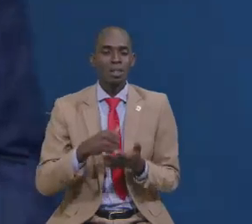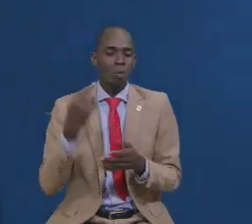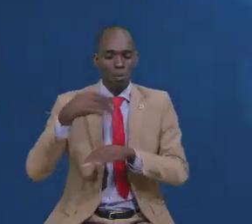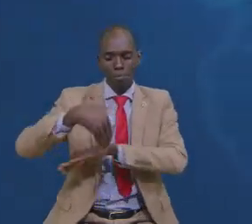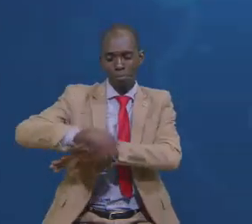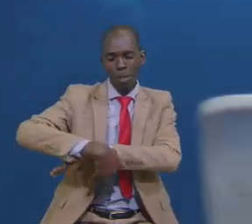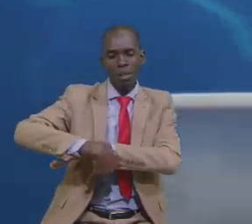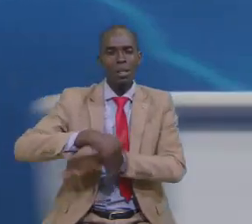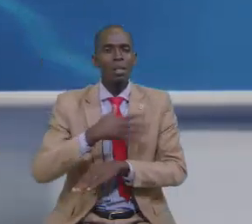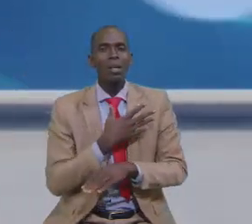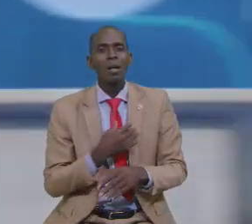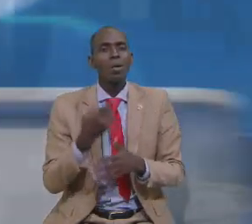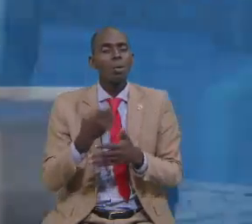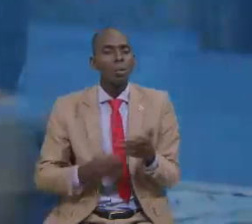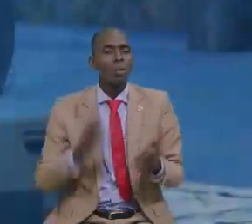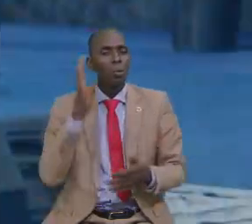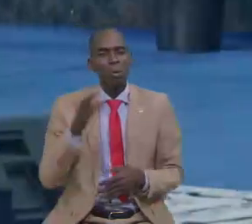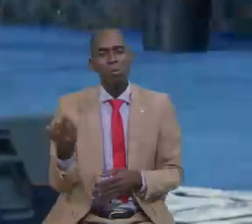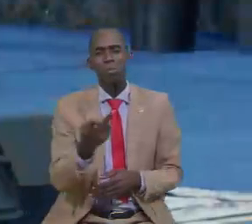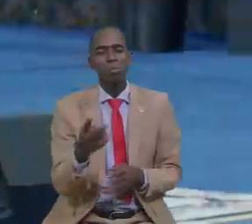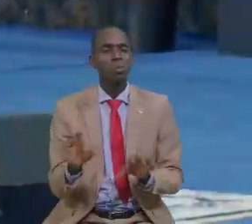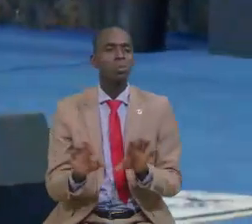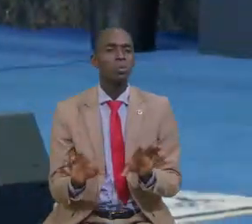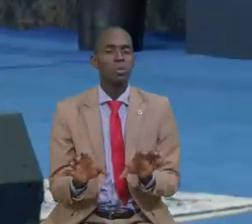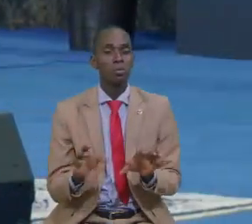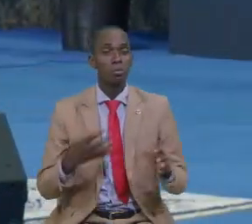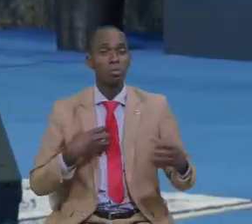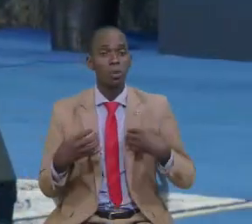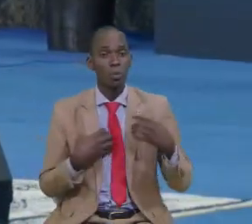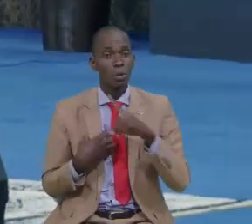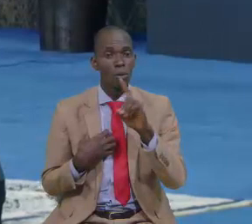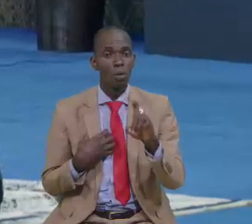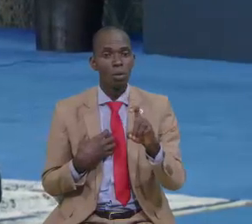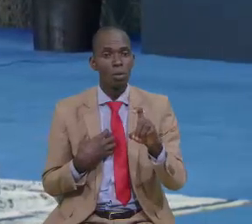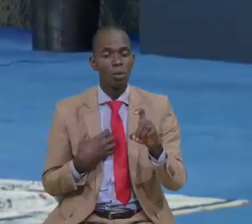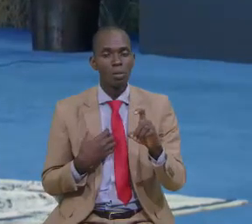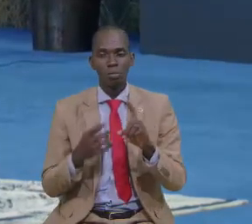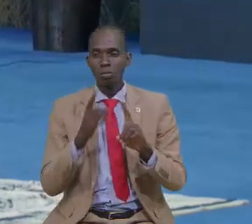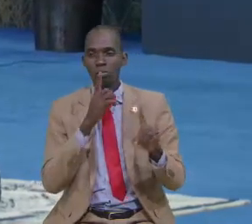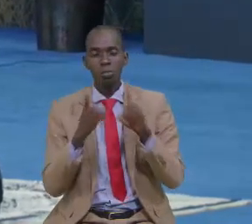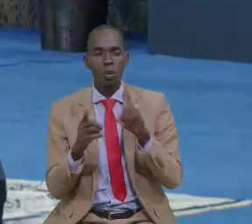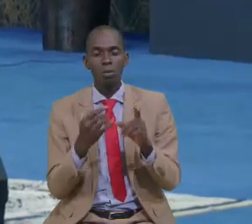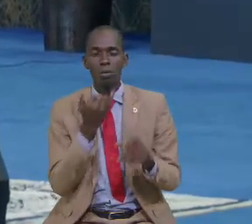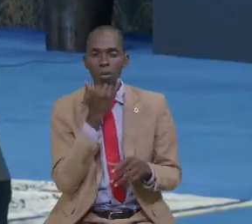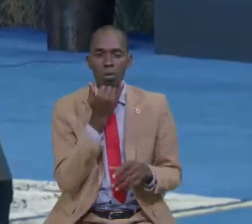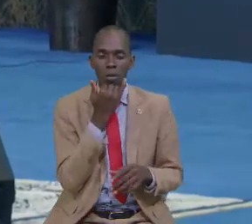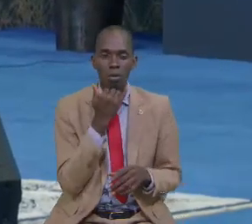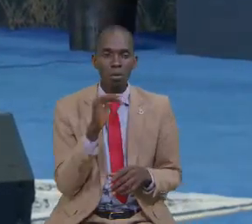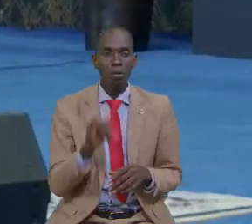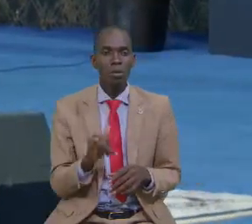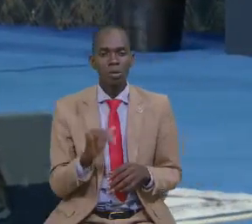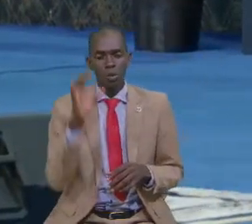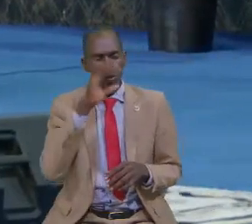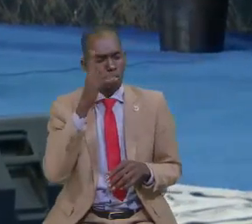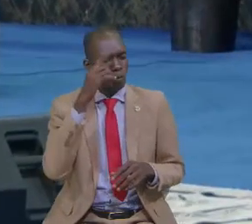what what they going to do mama complained look for herbalists